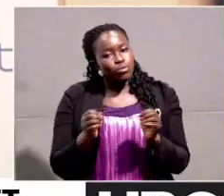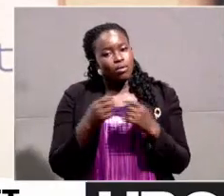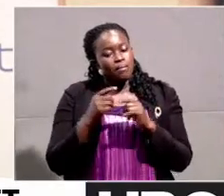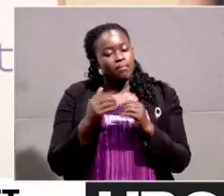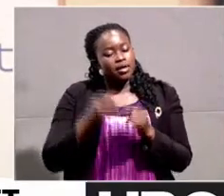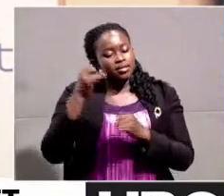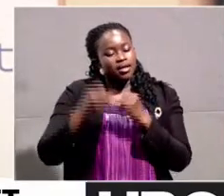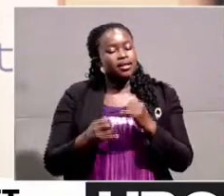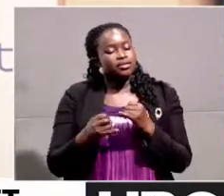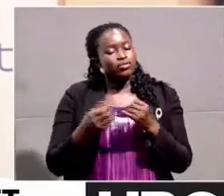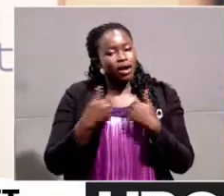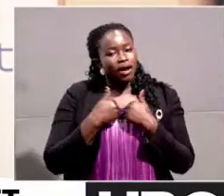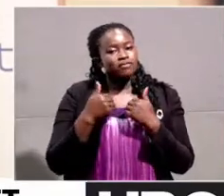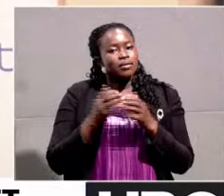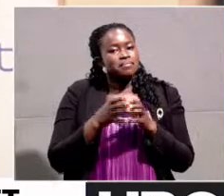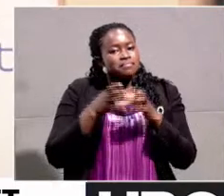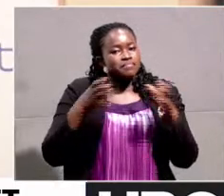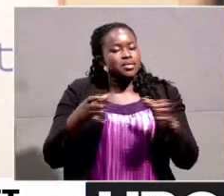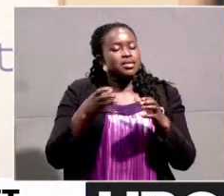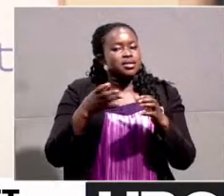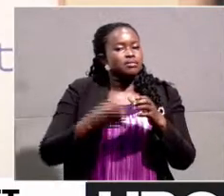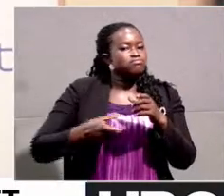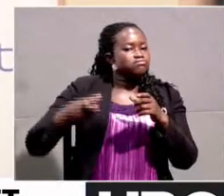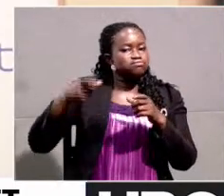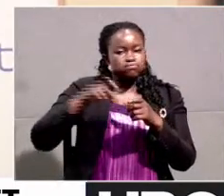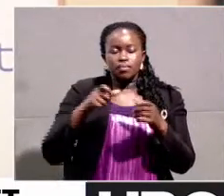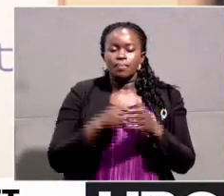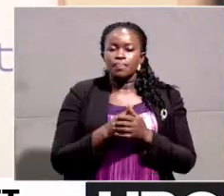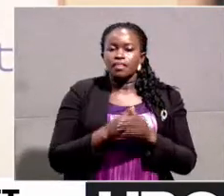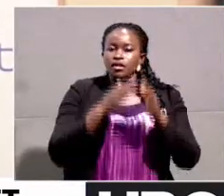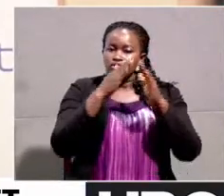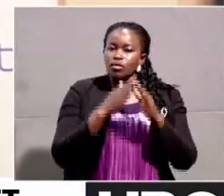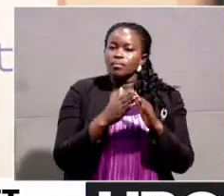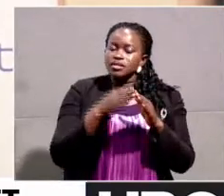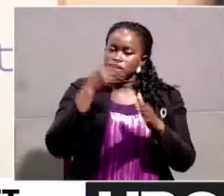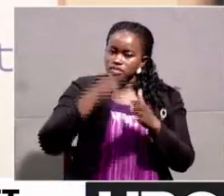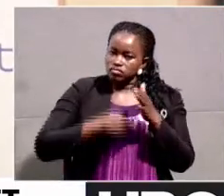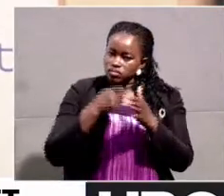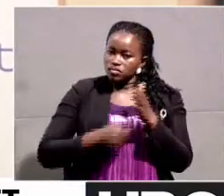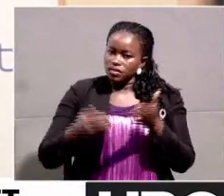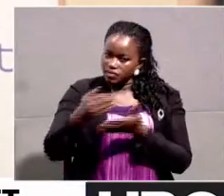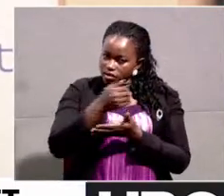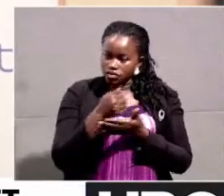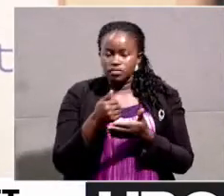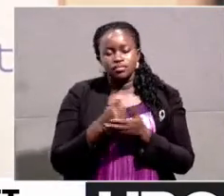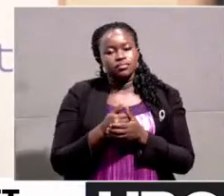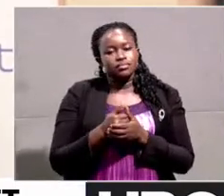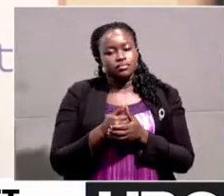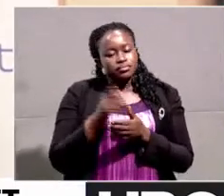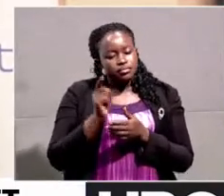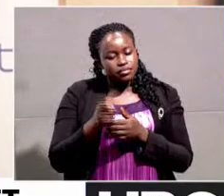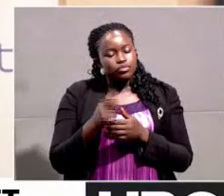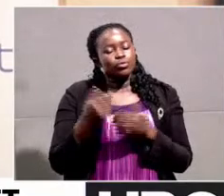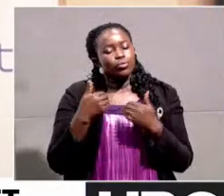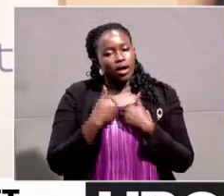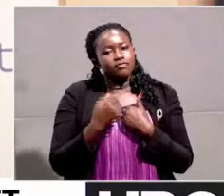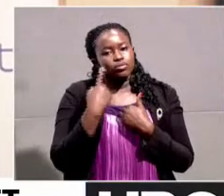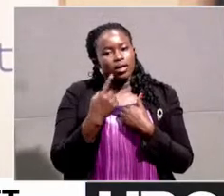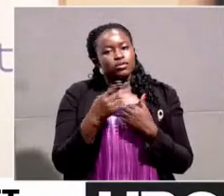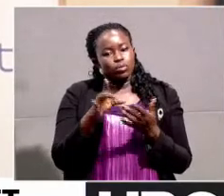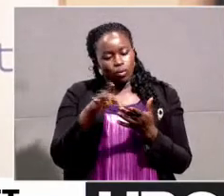high increment on the domestic revenue target. So that leaves us with only one